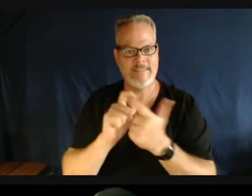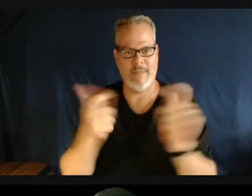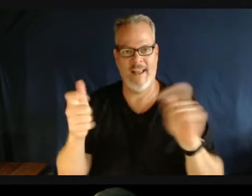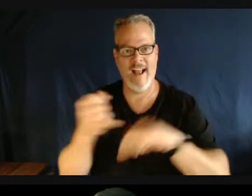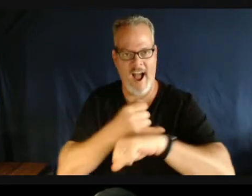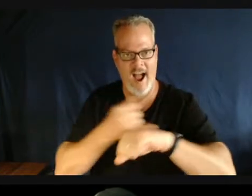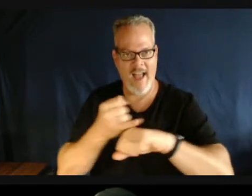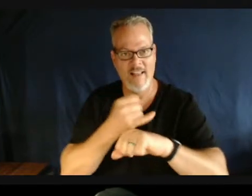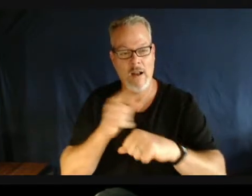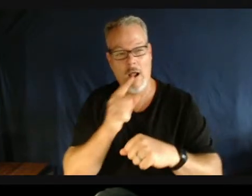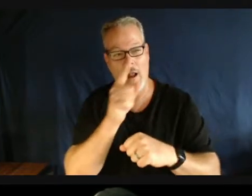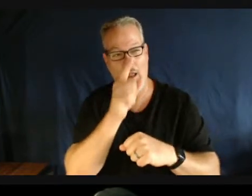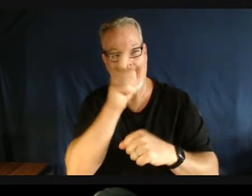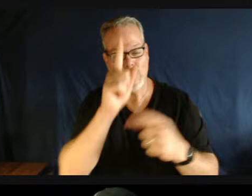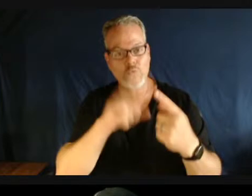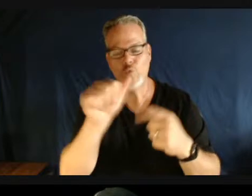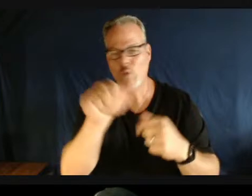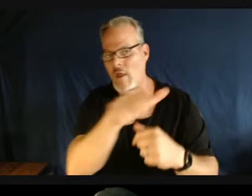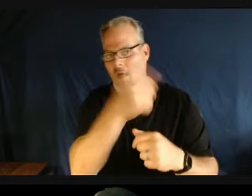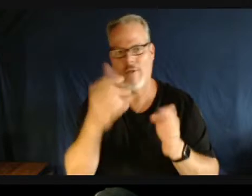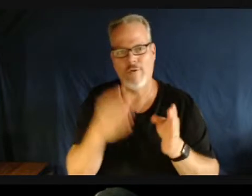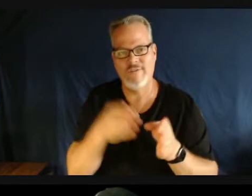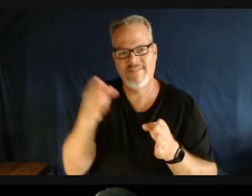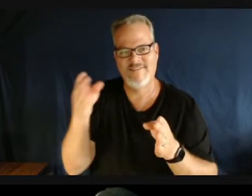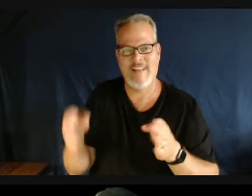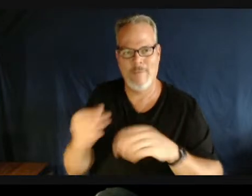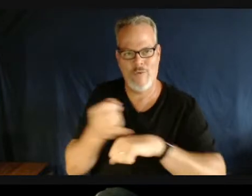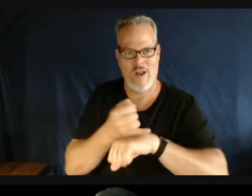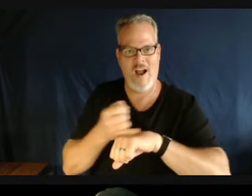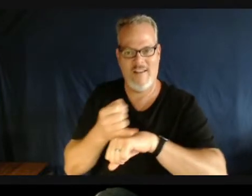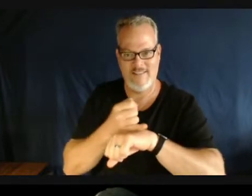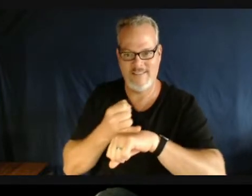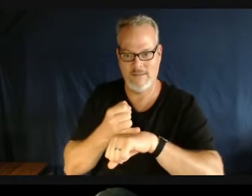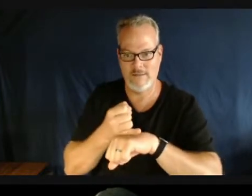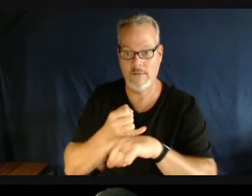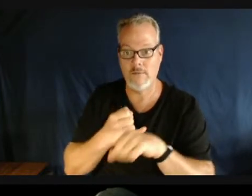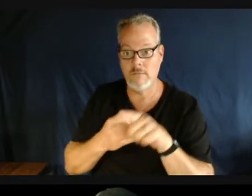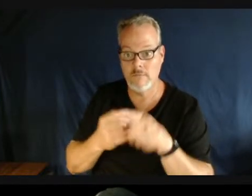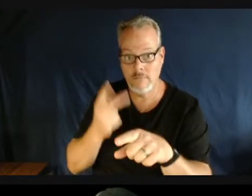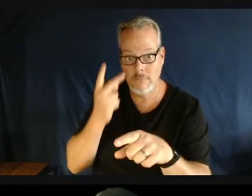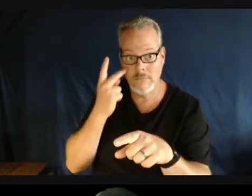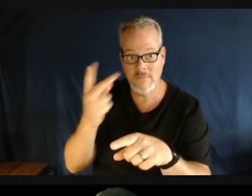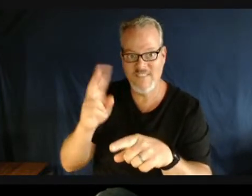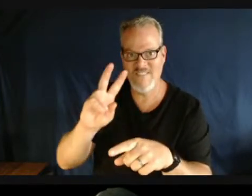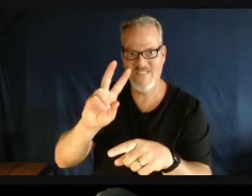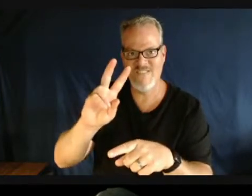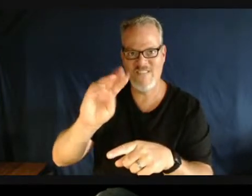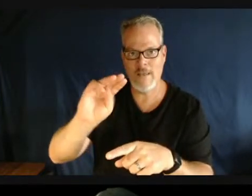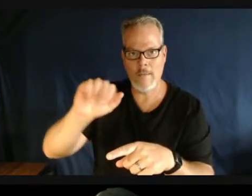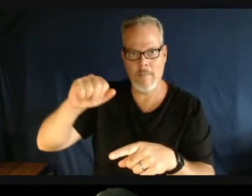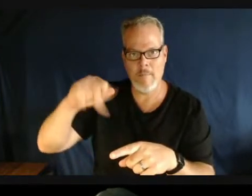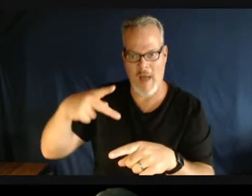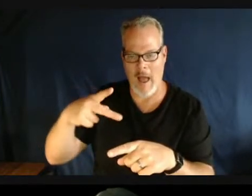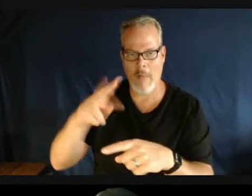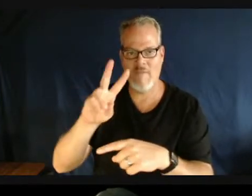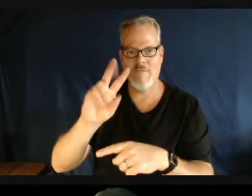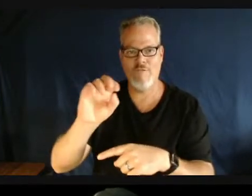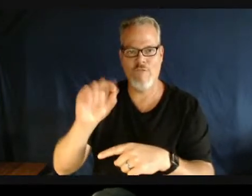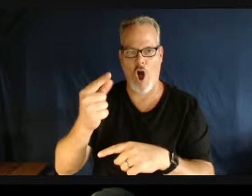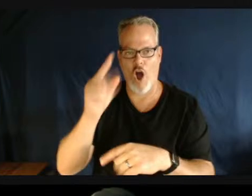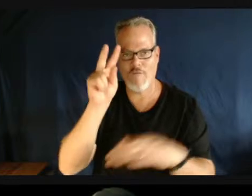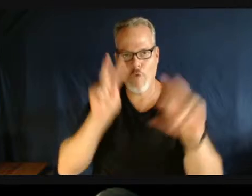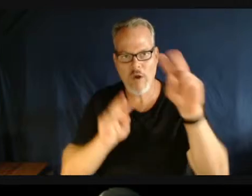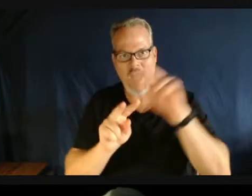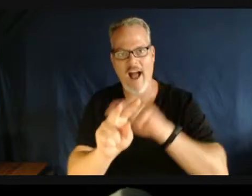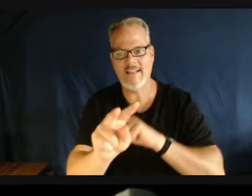Island to the neighboring islands as well. So if we look at the VMAP VOG forecast, here is our